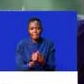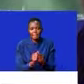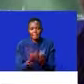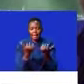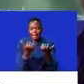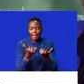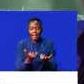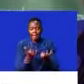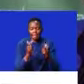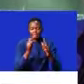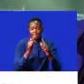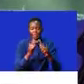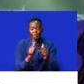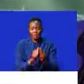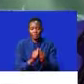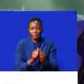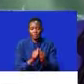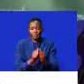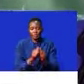to gazette